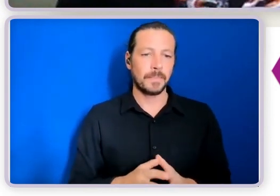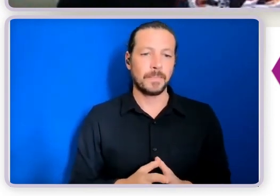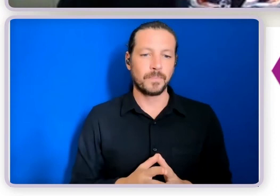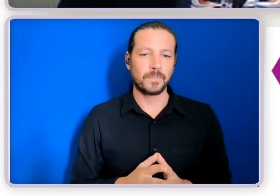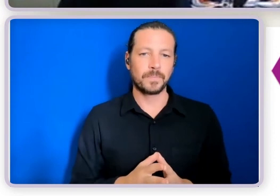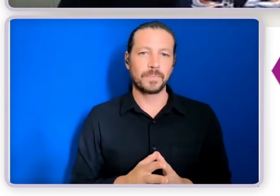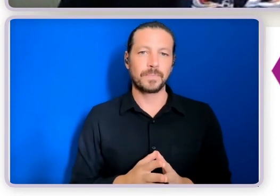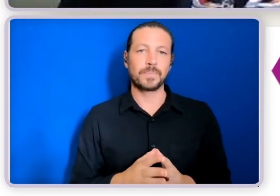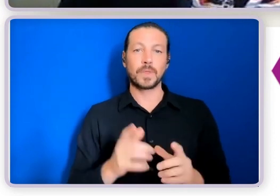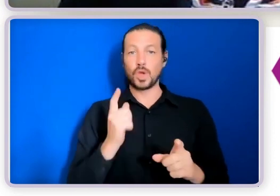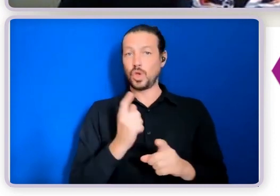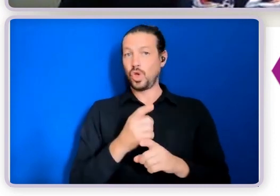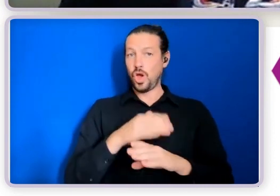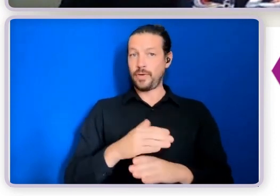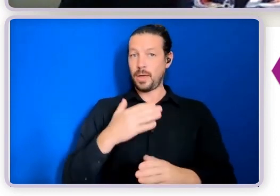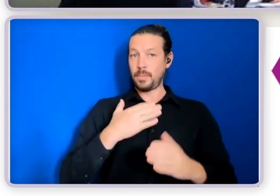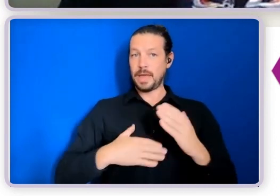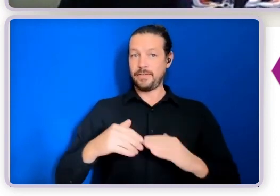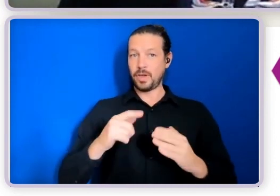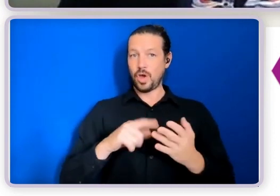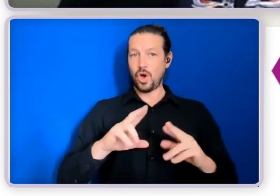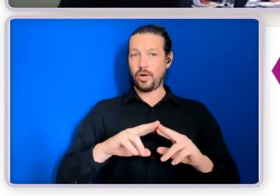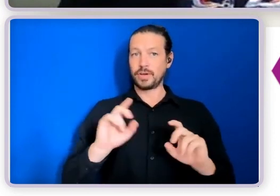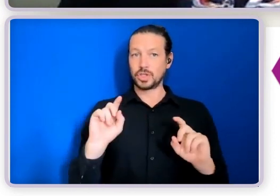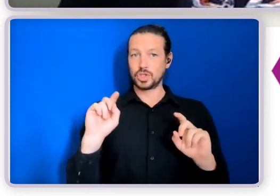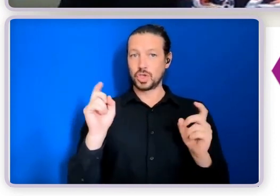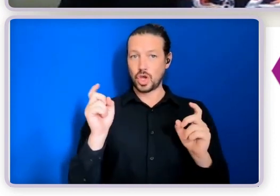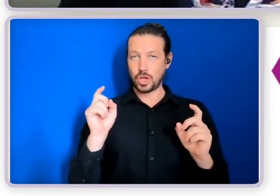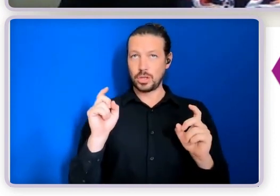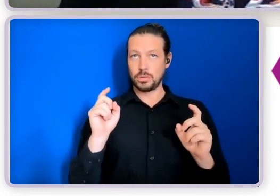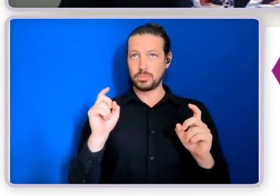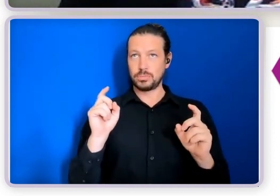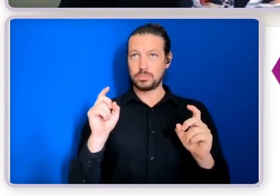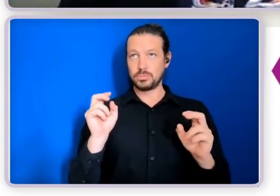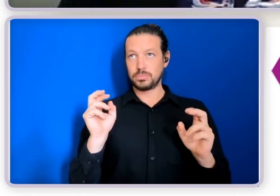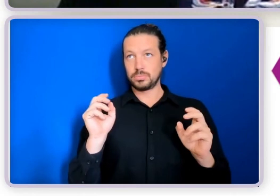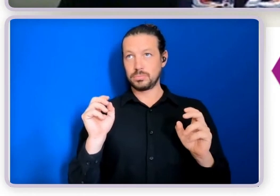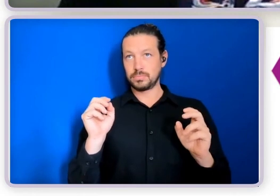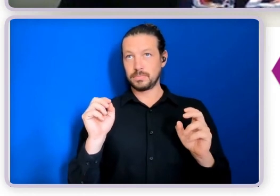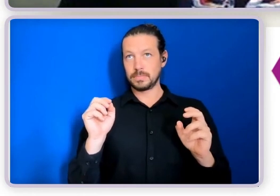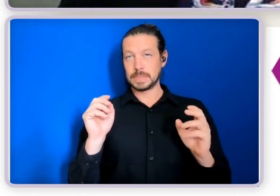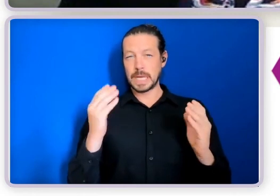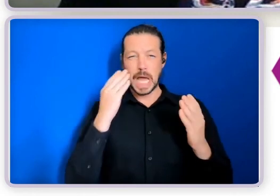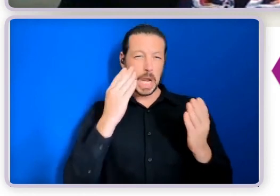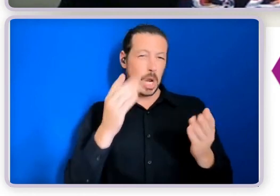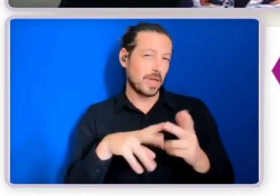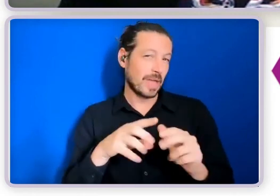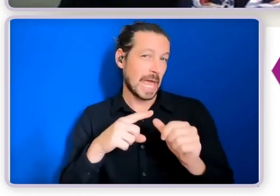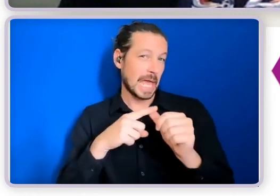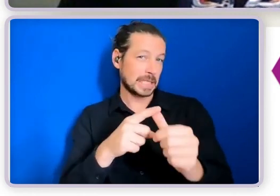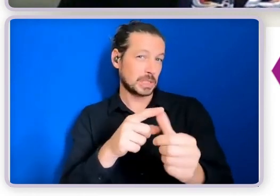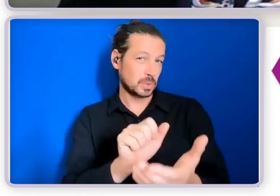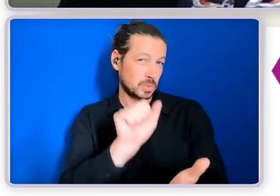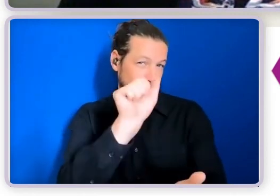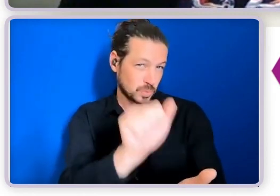behaviours of concern, uh, and this is not. I don't know if this is your question because service provider, you